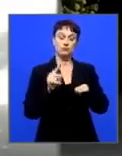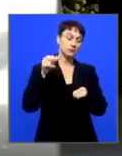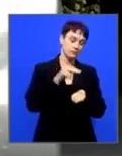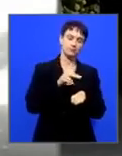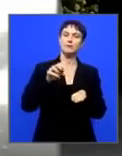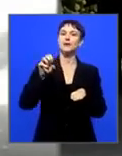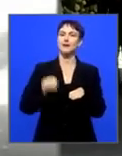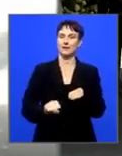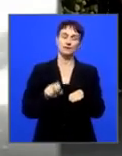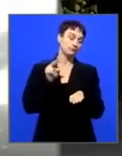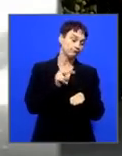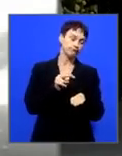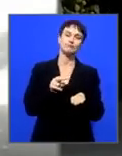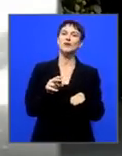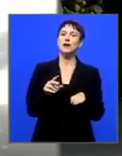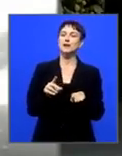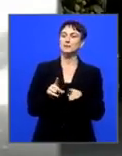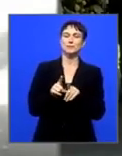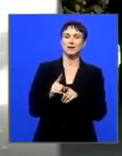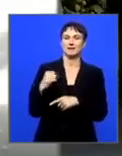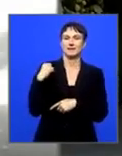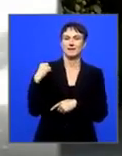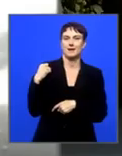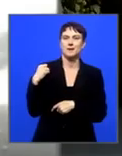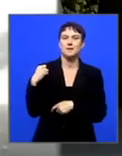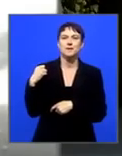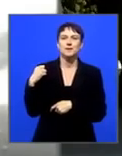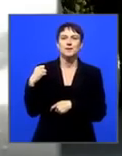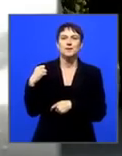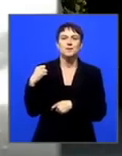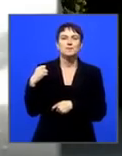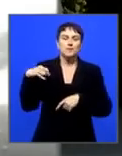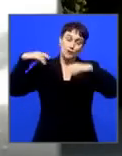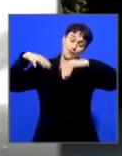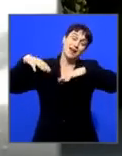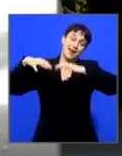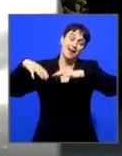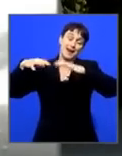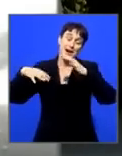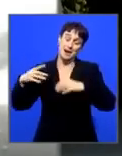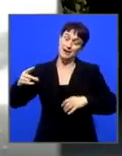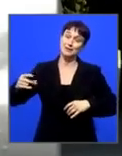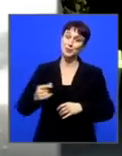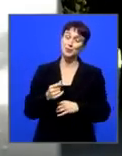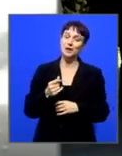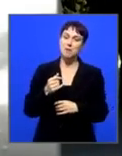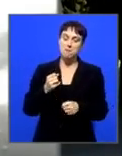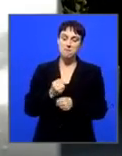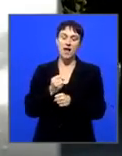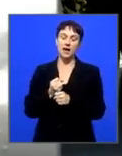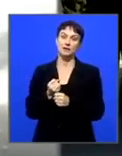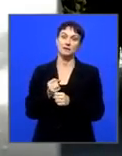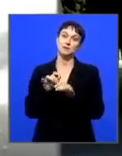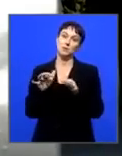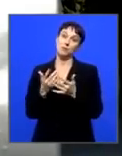opportunity to once more, in other words, from yesterday, PT Mother Nature didn't allow